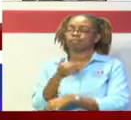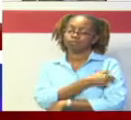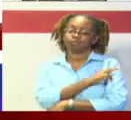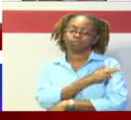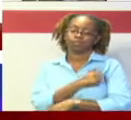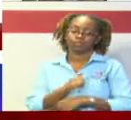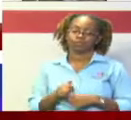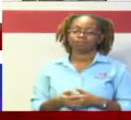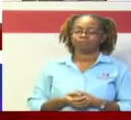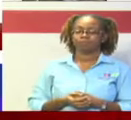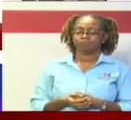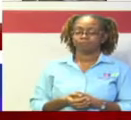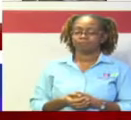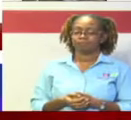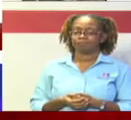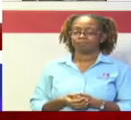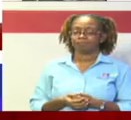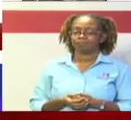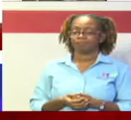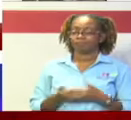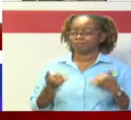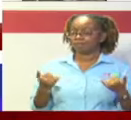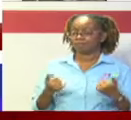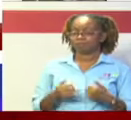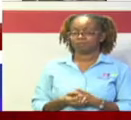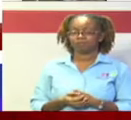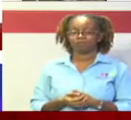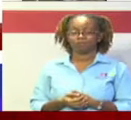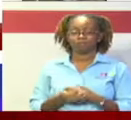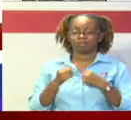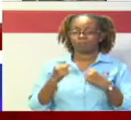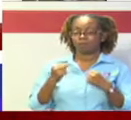102. You can now field your two questions.